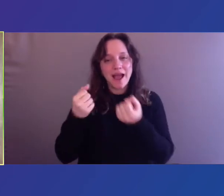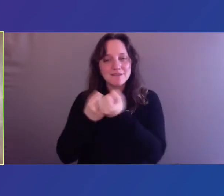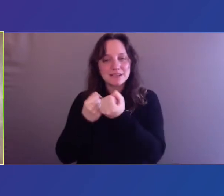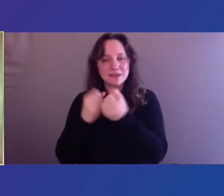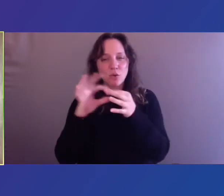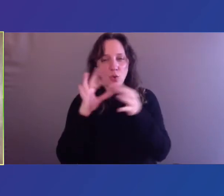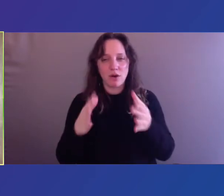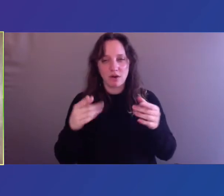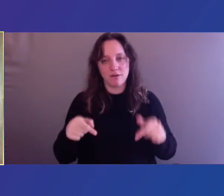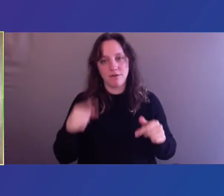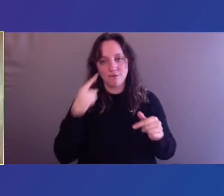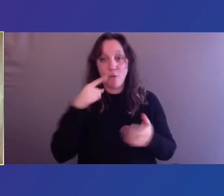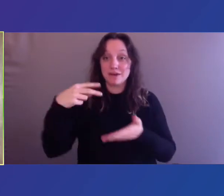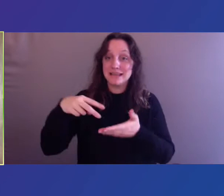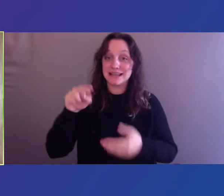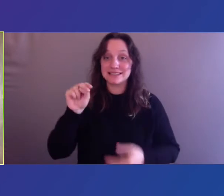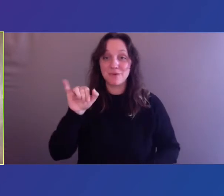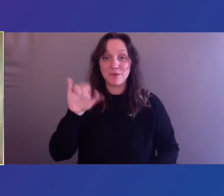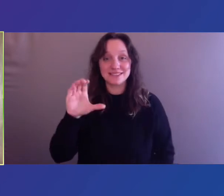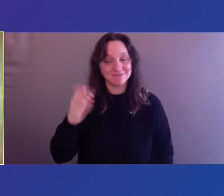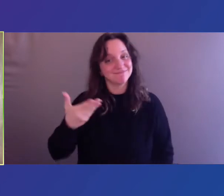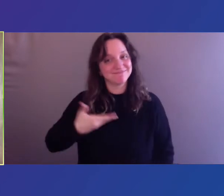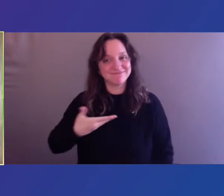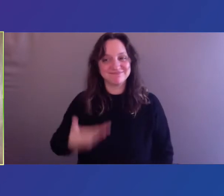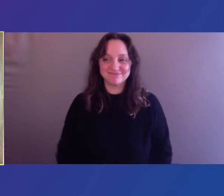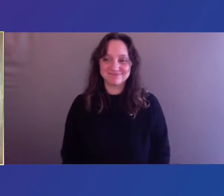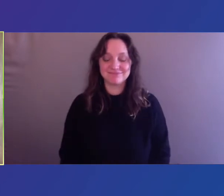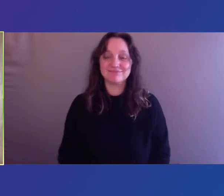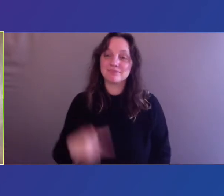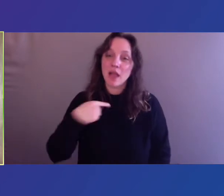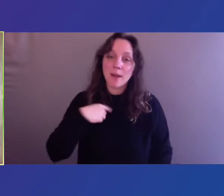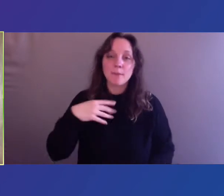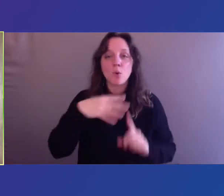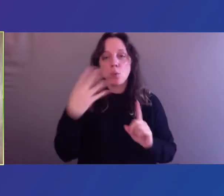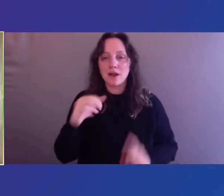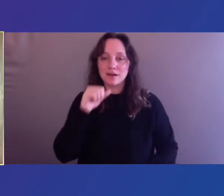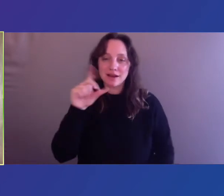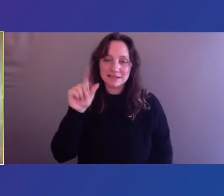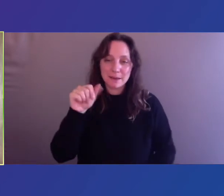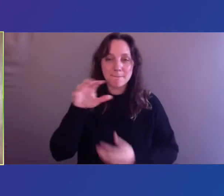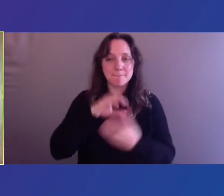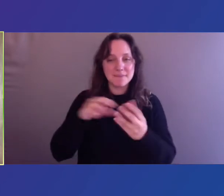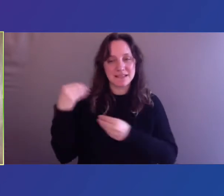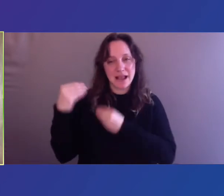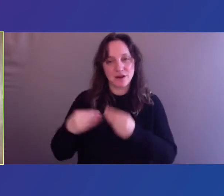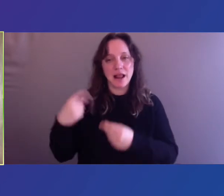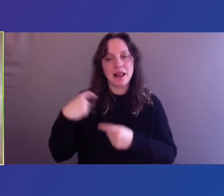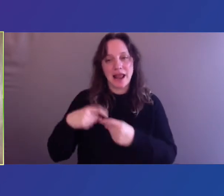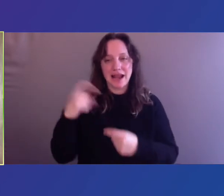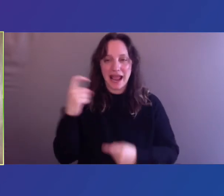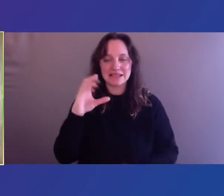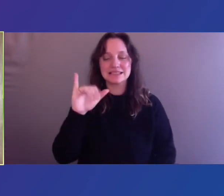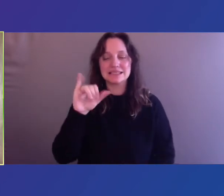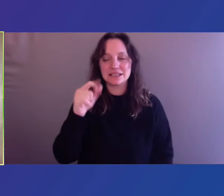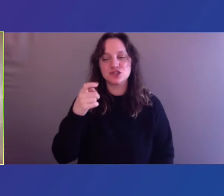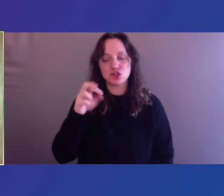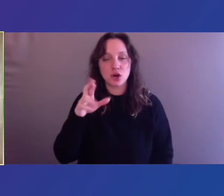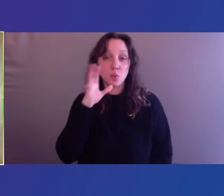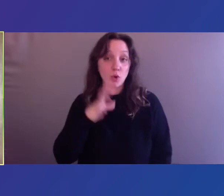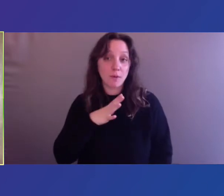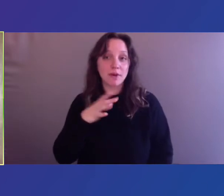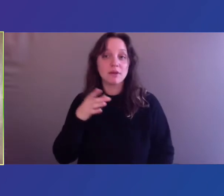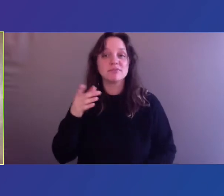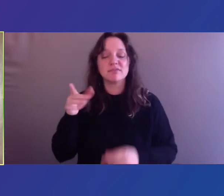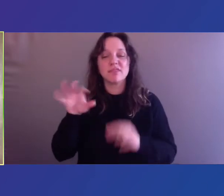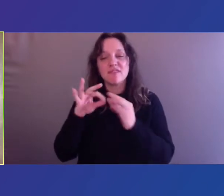for Dance NYC. I am a queer, non-disabled, mixed heritage Latinx cisgender woman of Costa